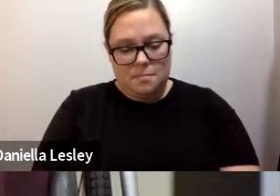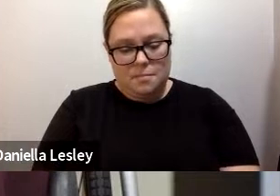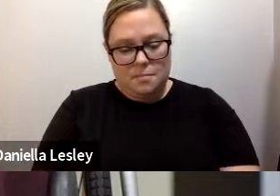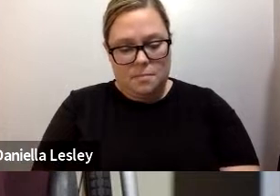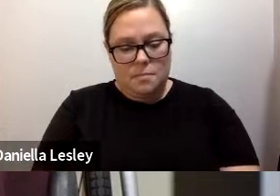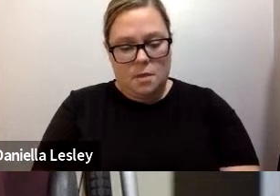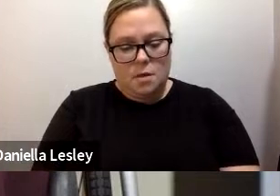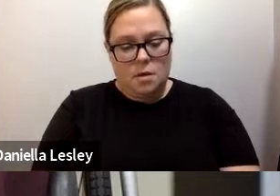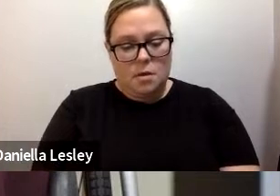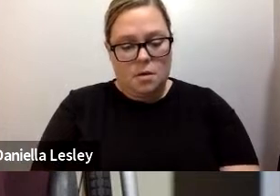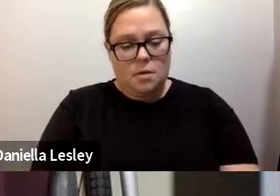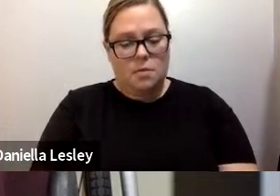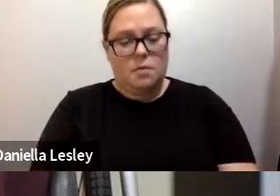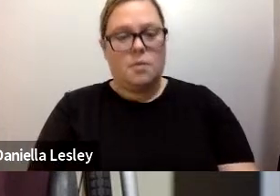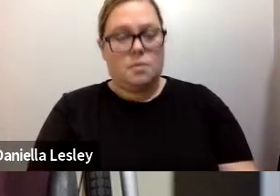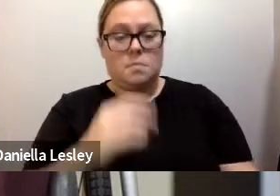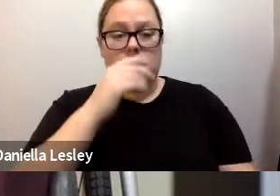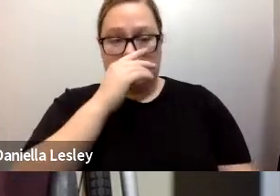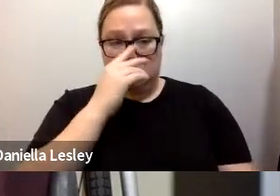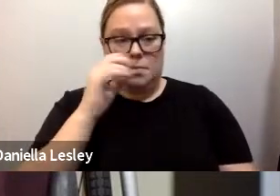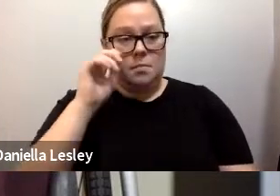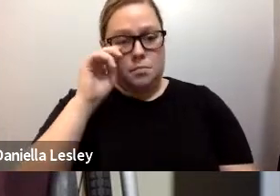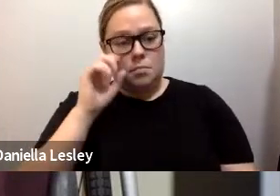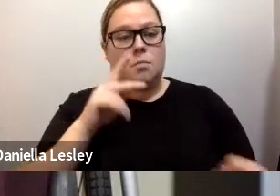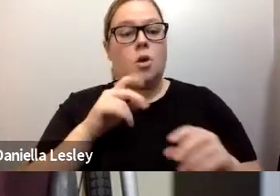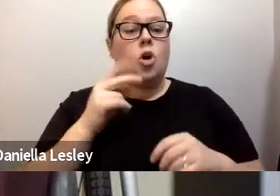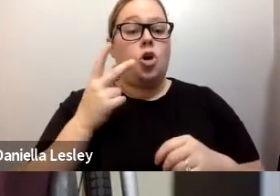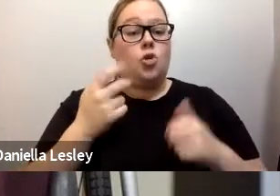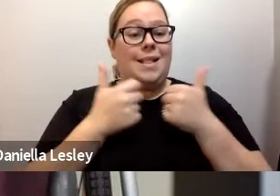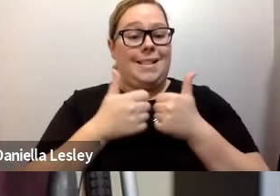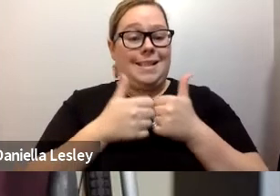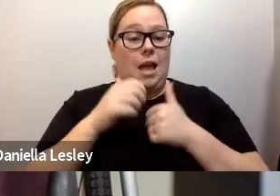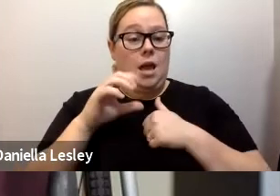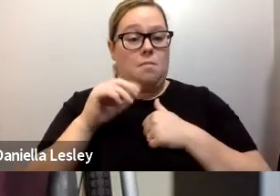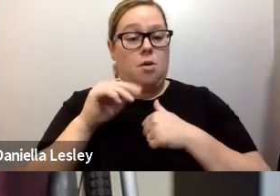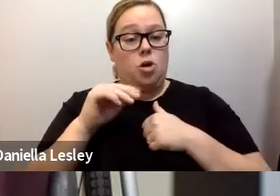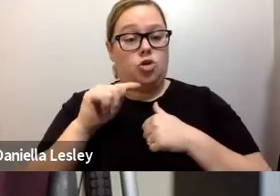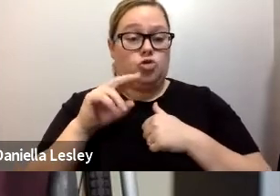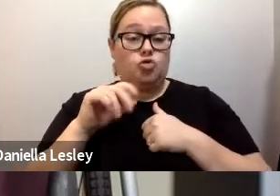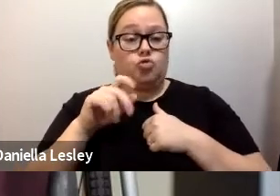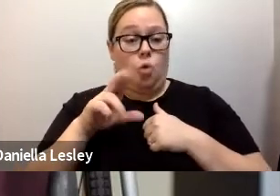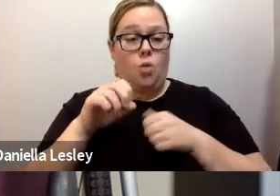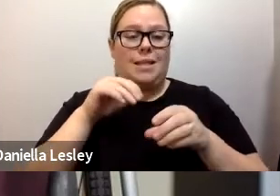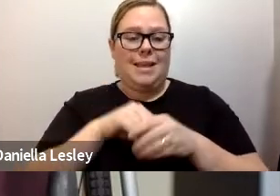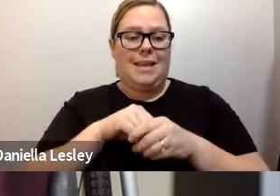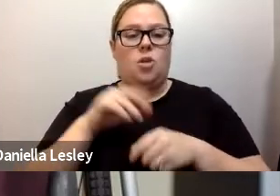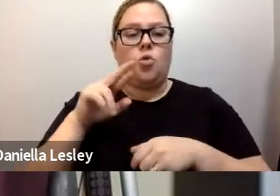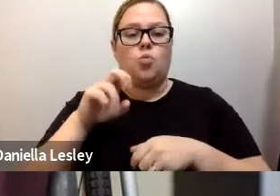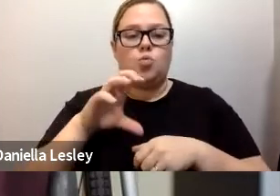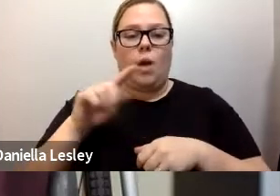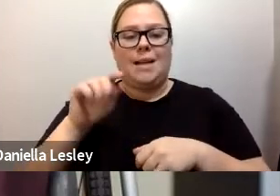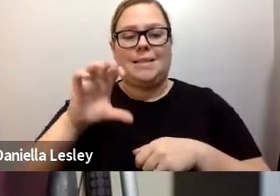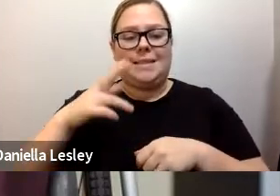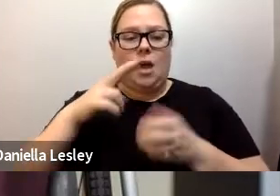So following from the development work, the 2 gaming controllers are now in the RECTech lab, in the RECTech research